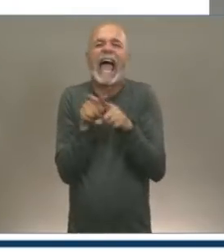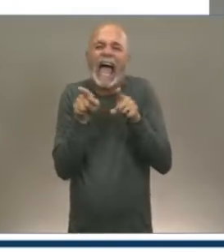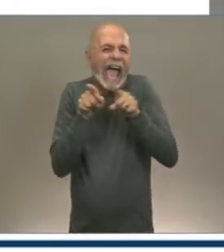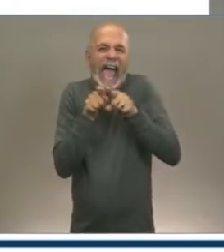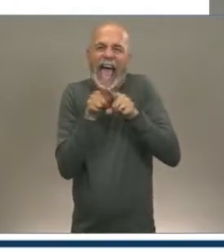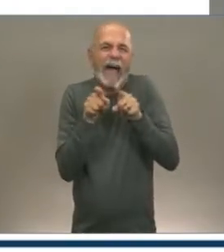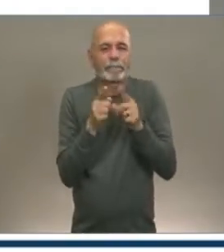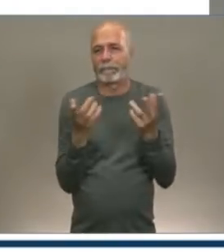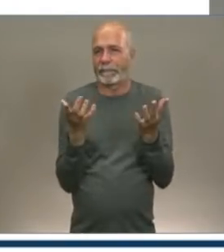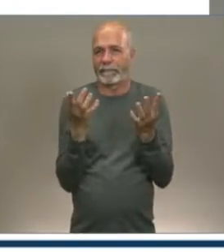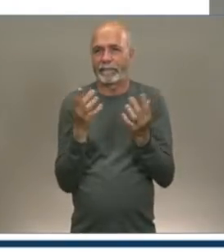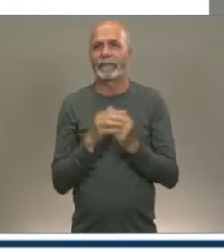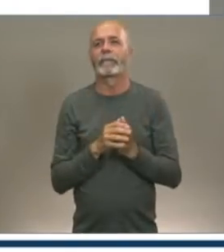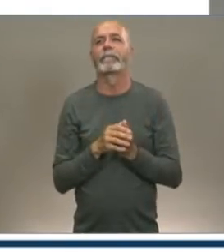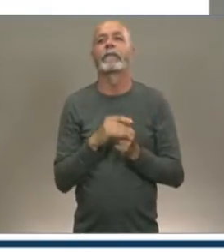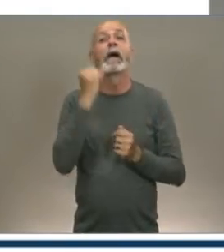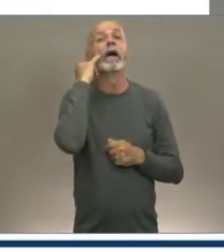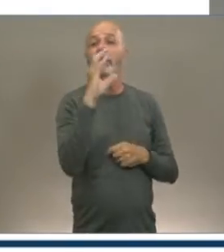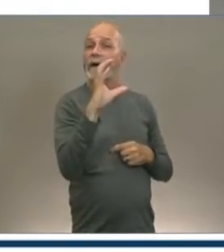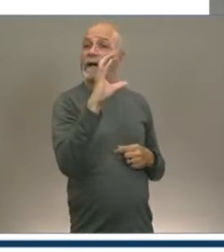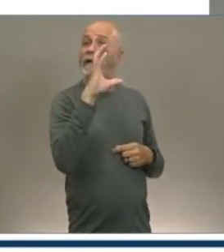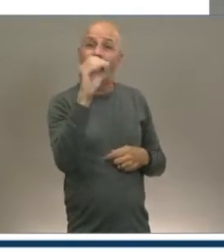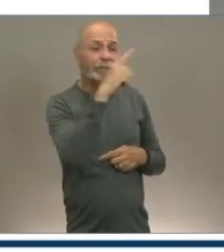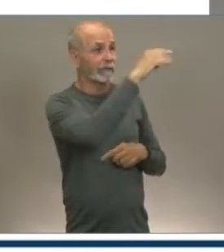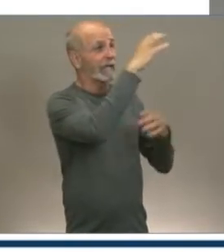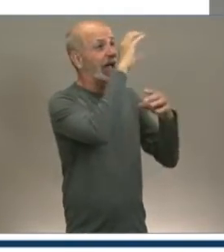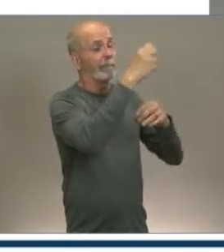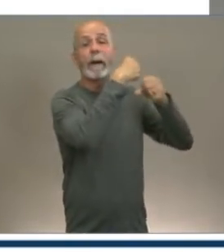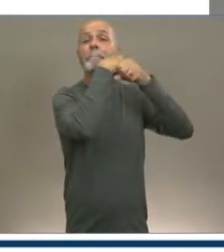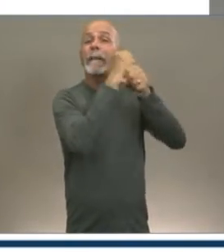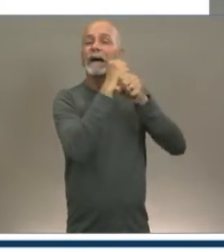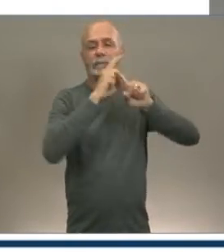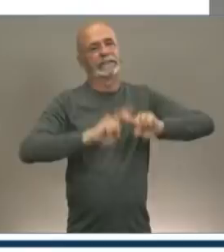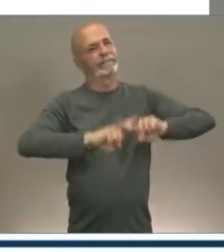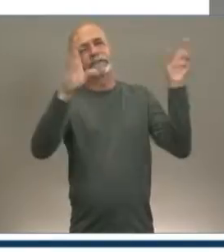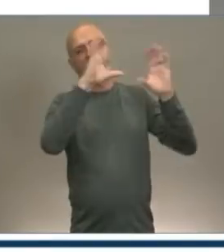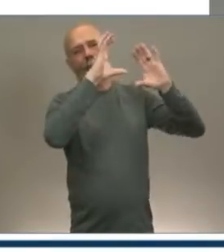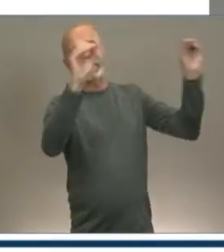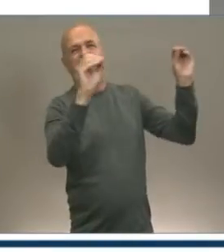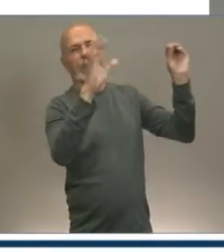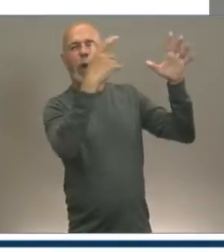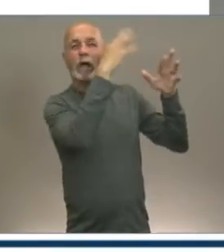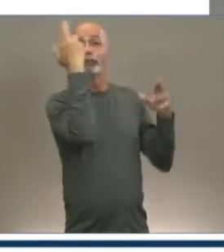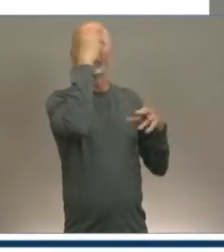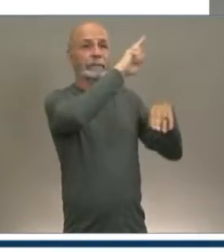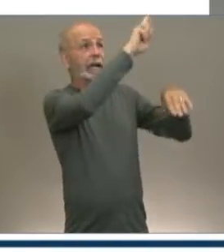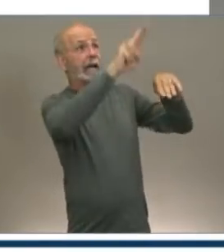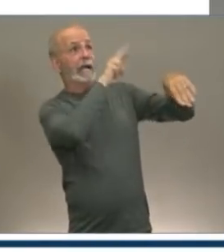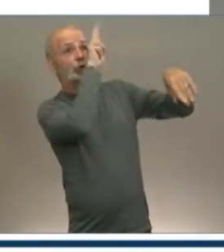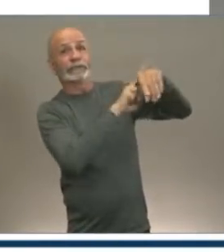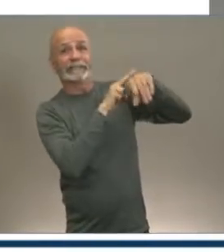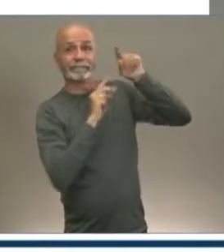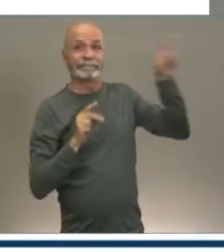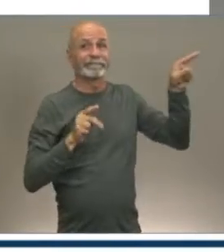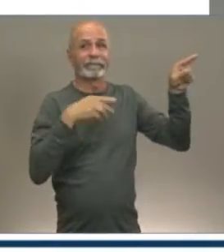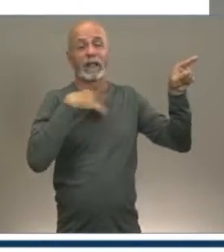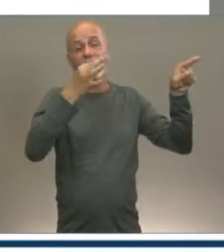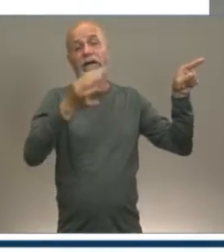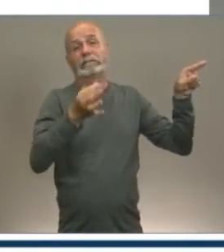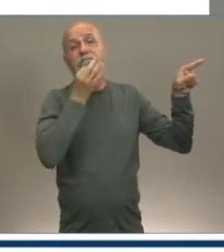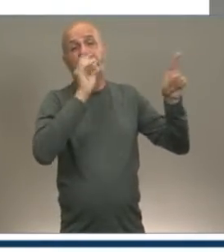they are made by two different companies. The National Advisory Committee on Immunization says that these vaccines are